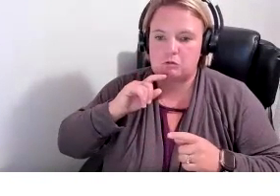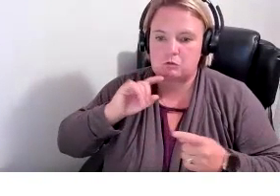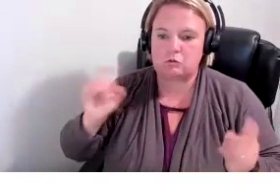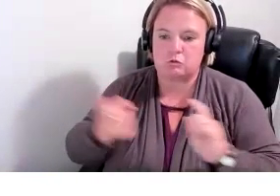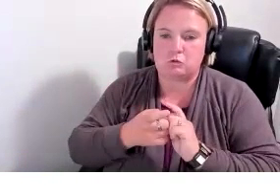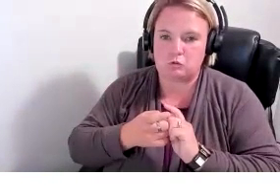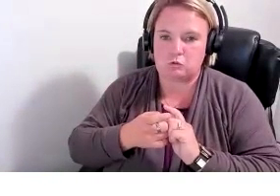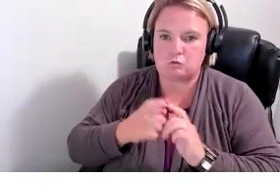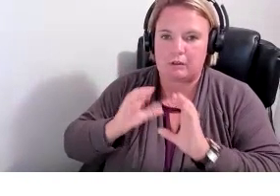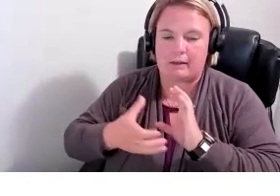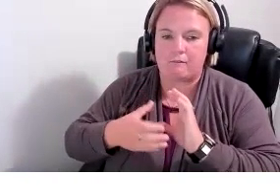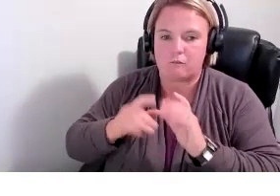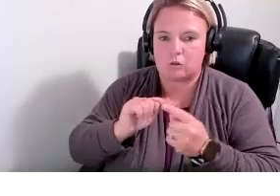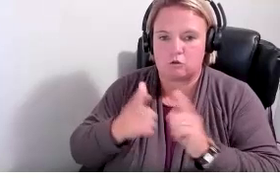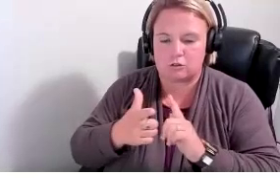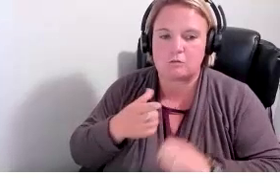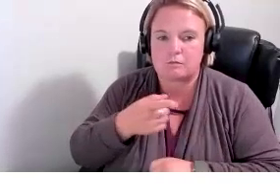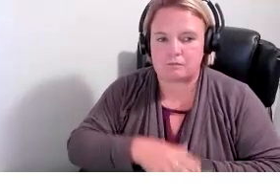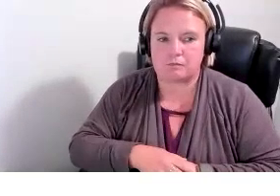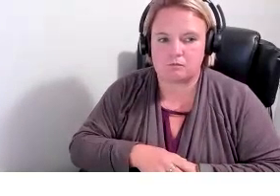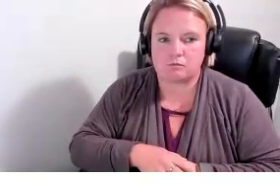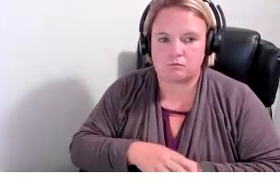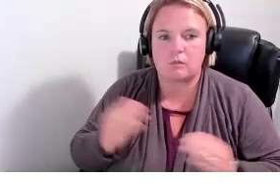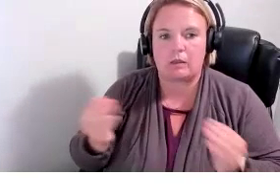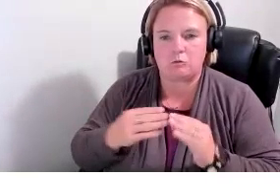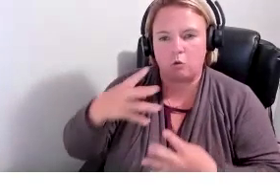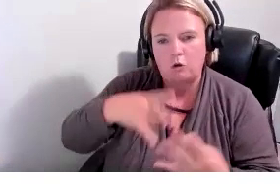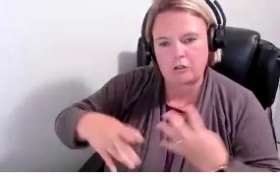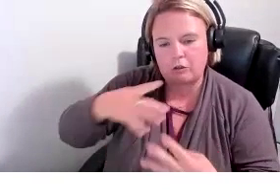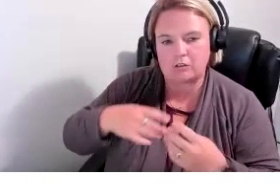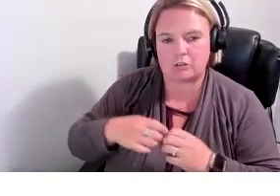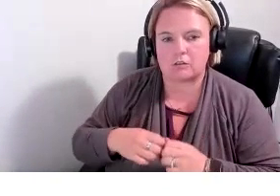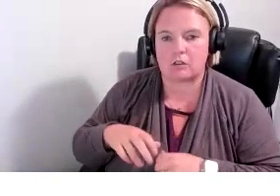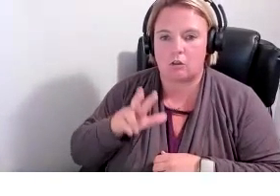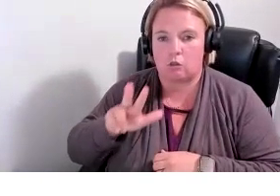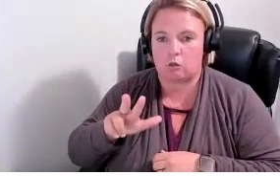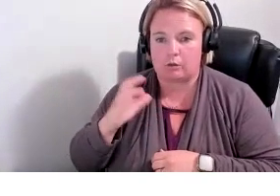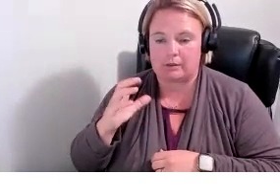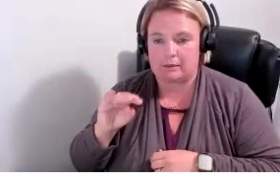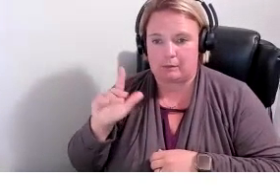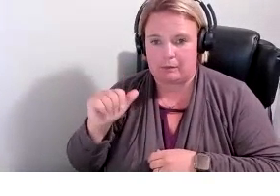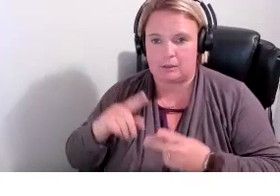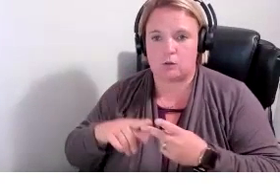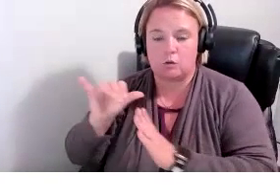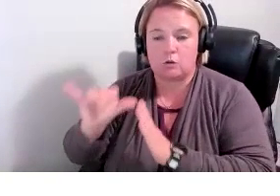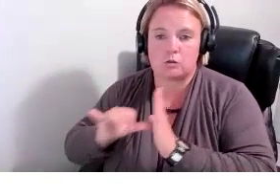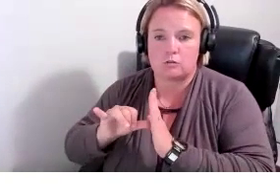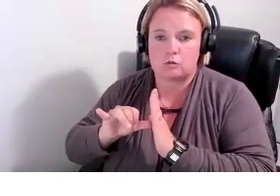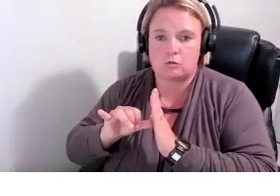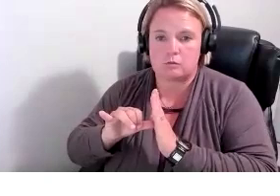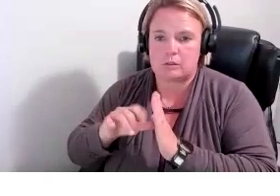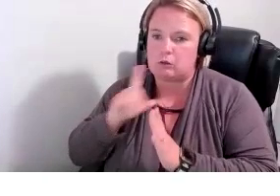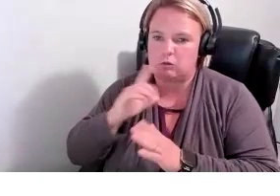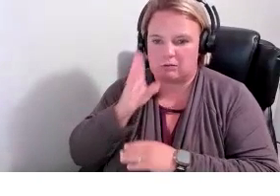transcripts. It also has more interaction. What you're seeing with 3C Media or YouTube is that it's a pretty flat